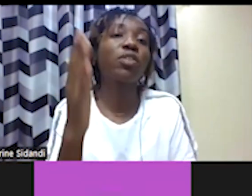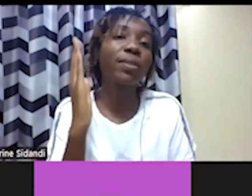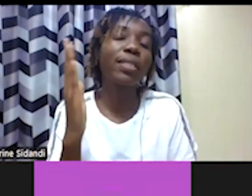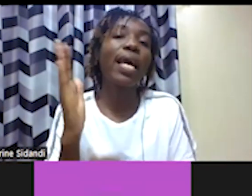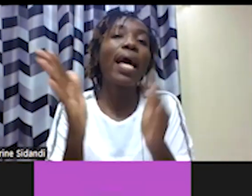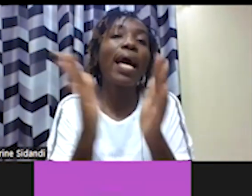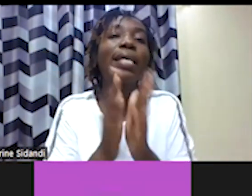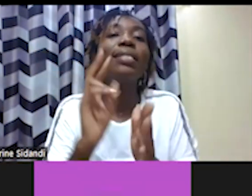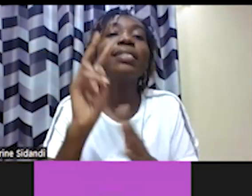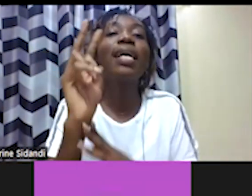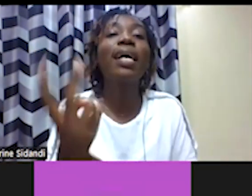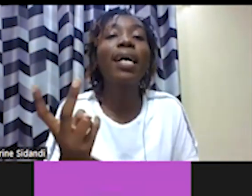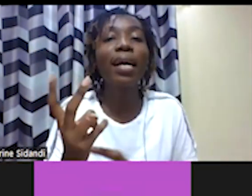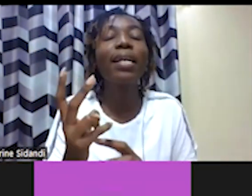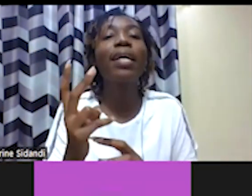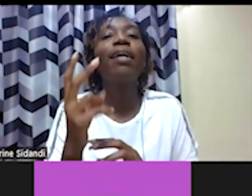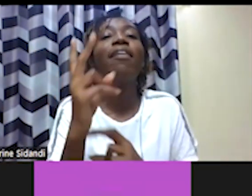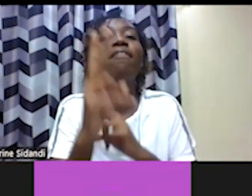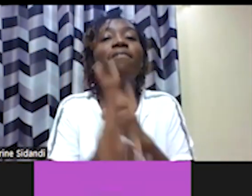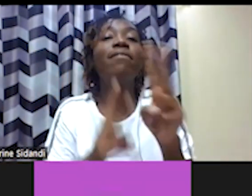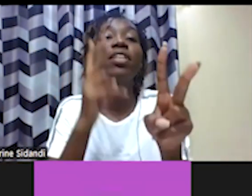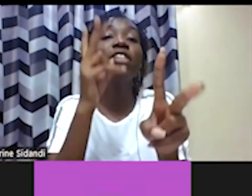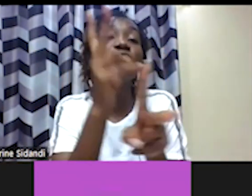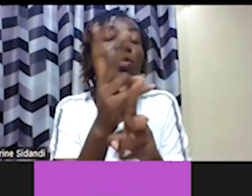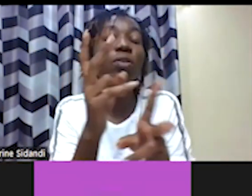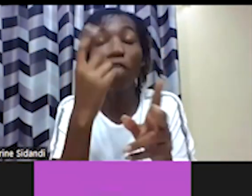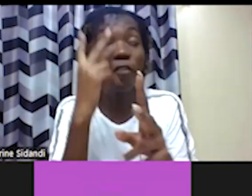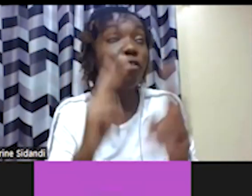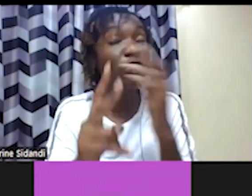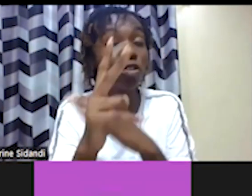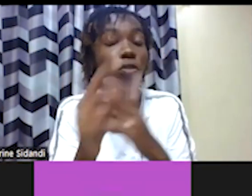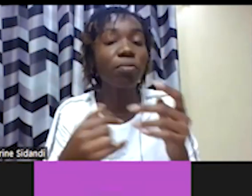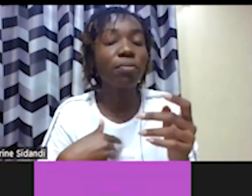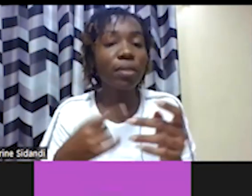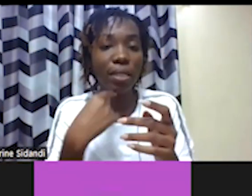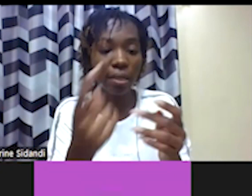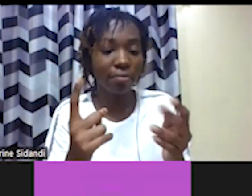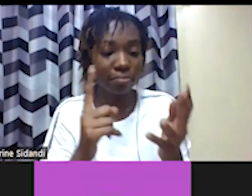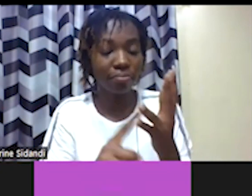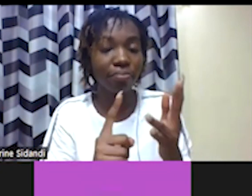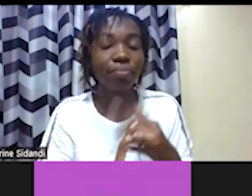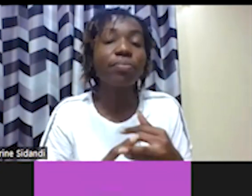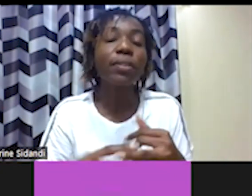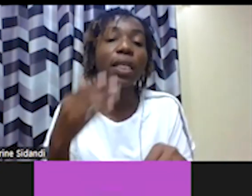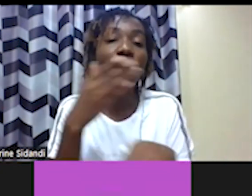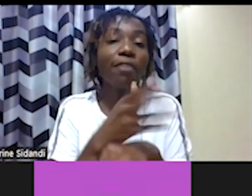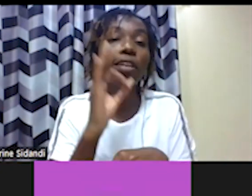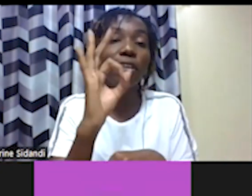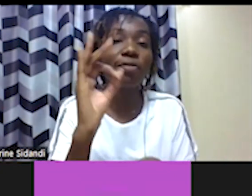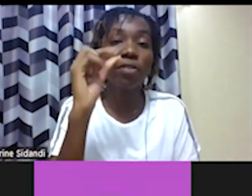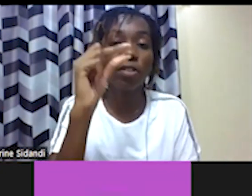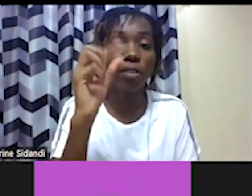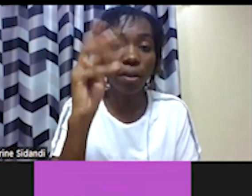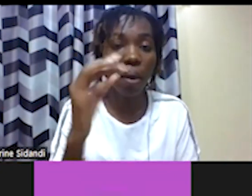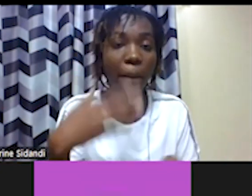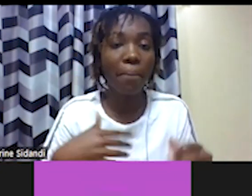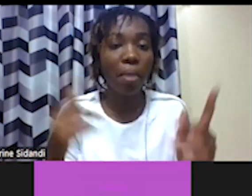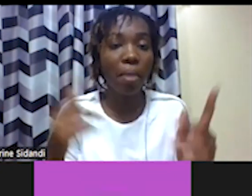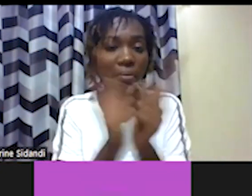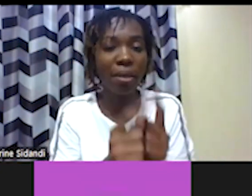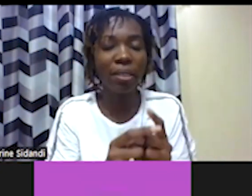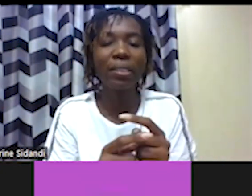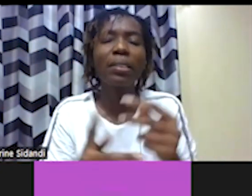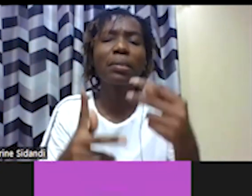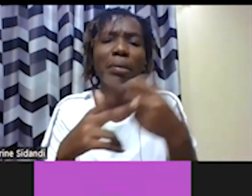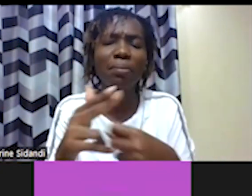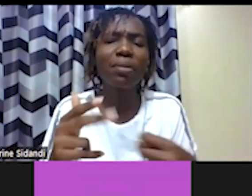vision was, now I said, after that I have known about the consequences of FGM. I've met many other uncircumcised ladies